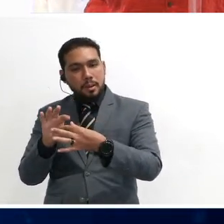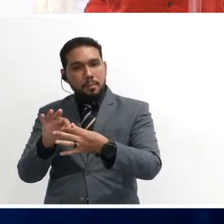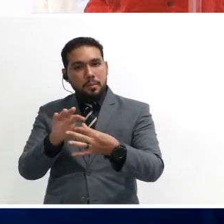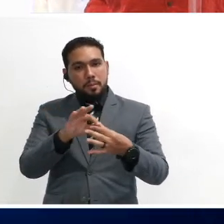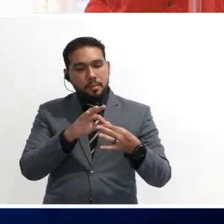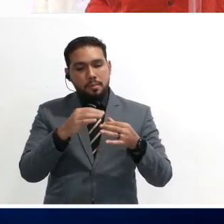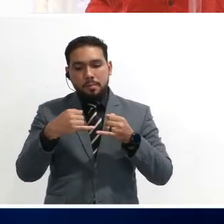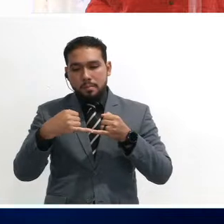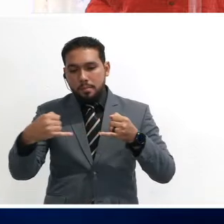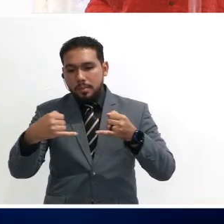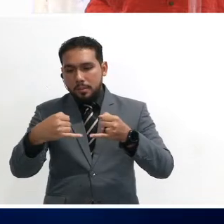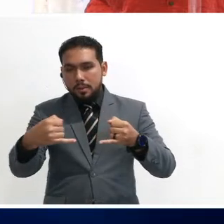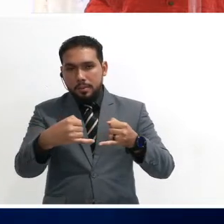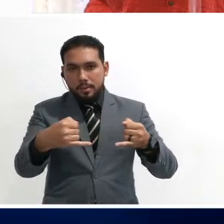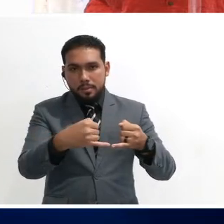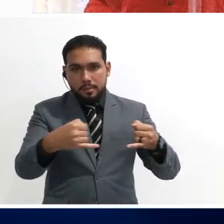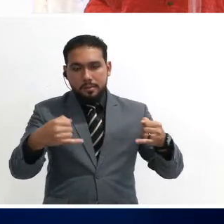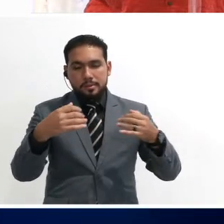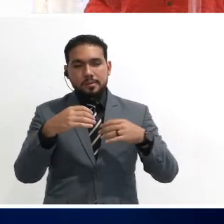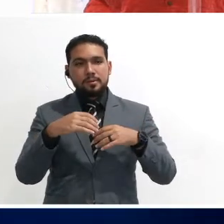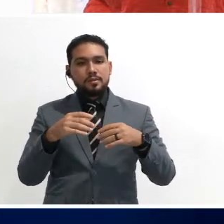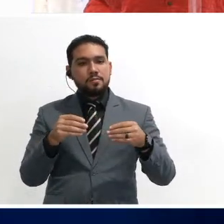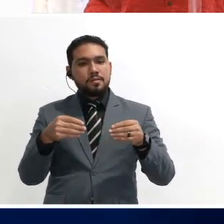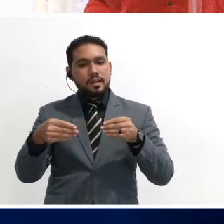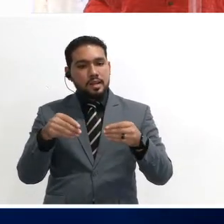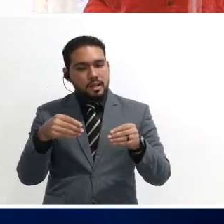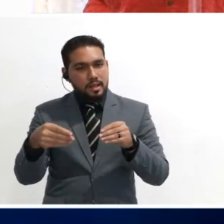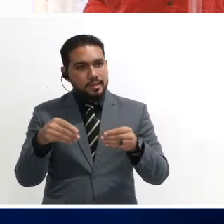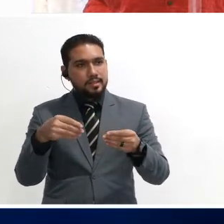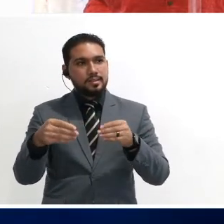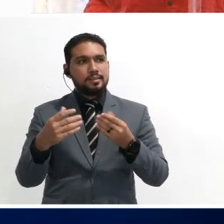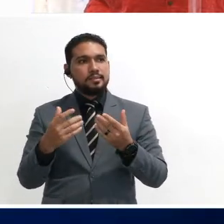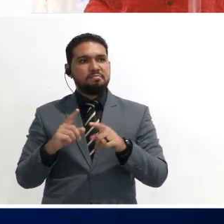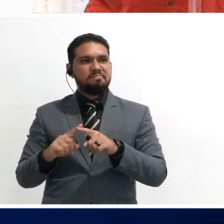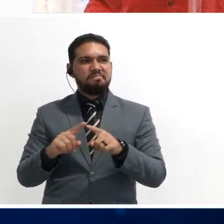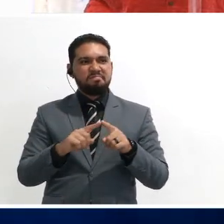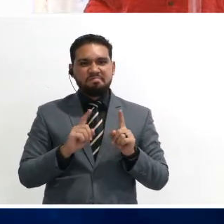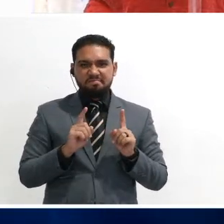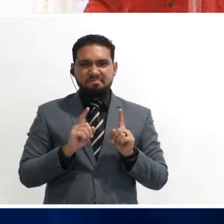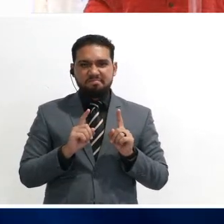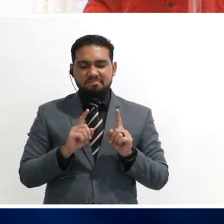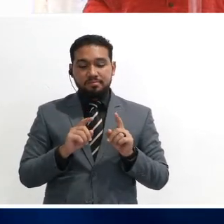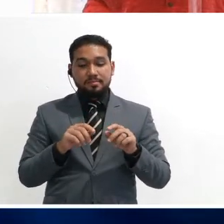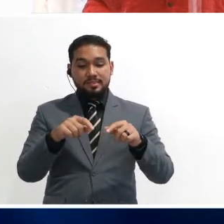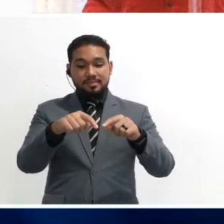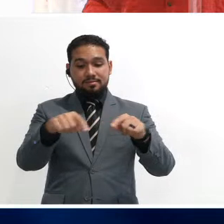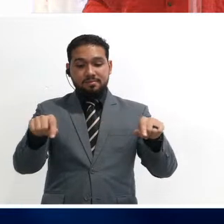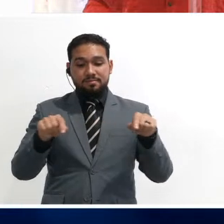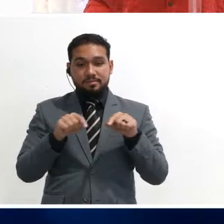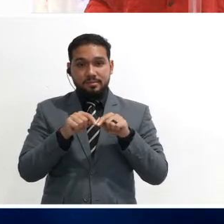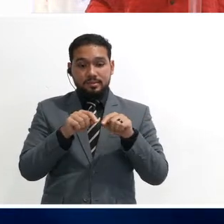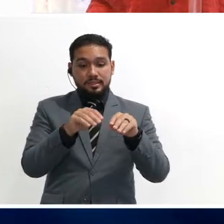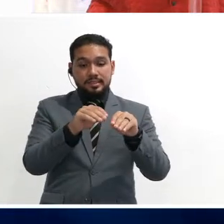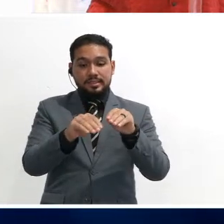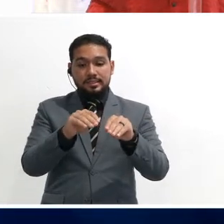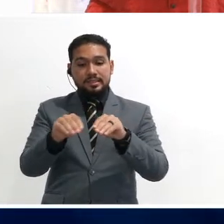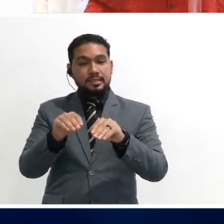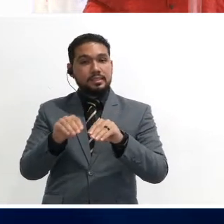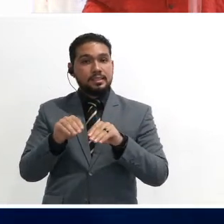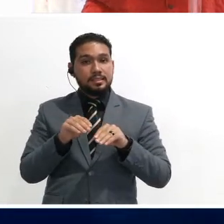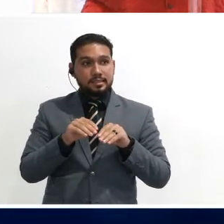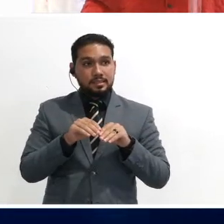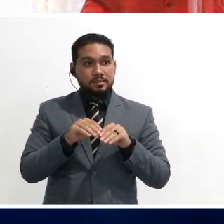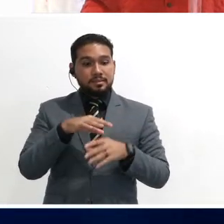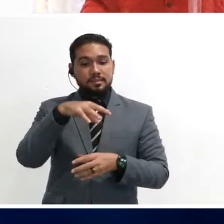an example where the package is encased in a card. So our memory cards,